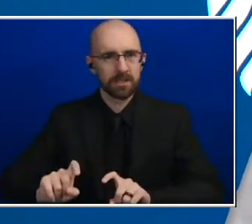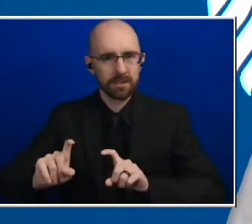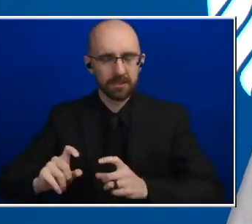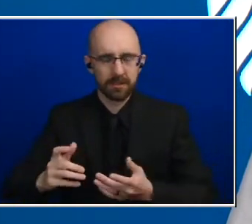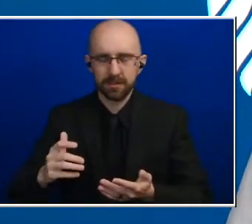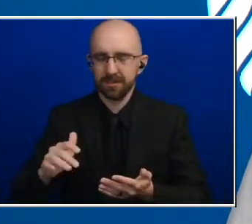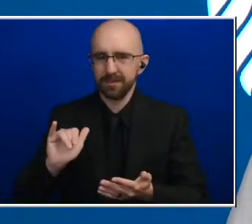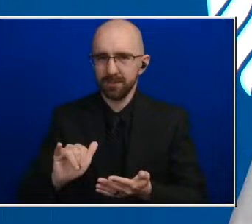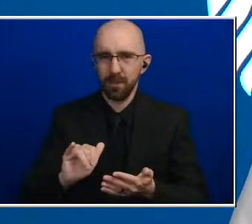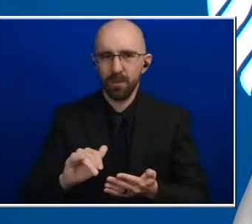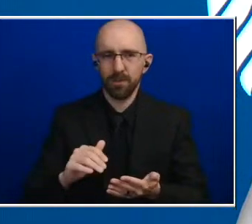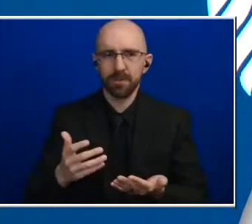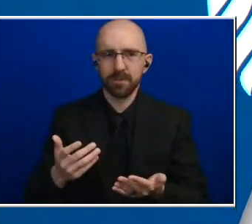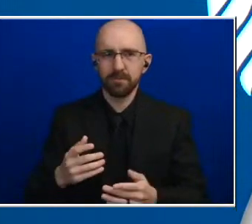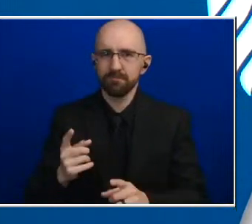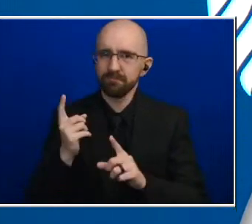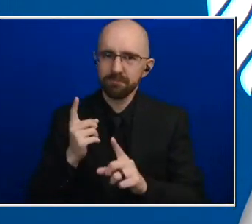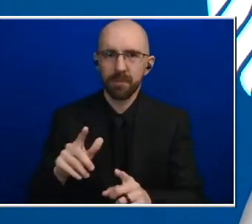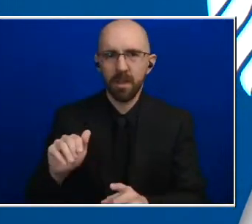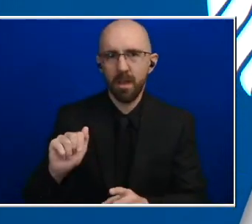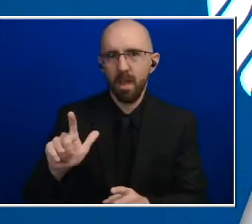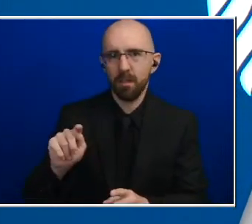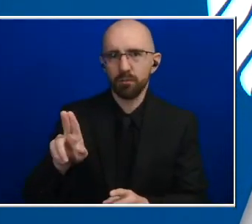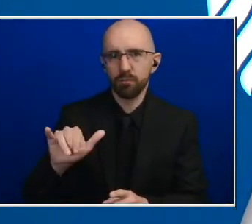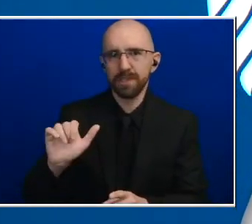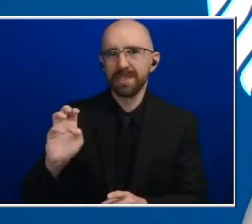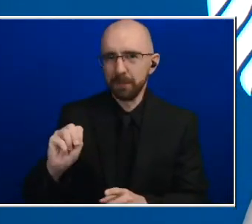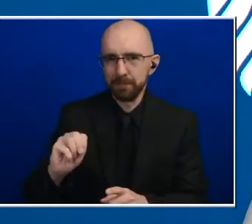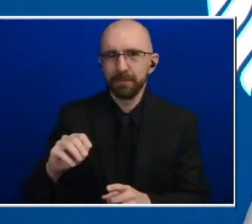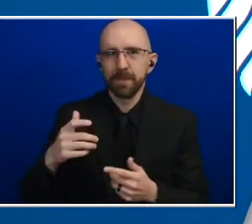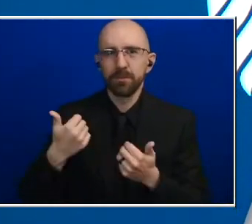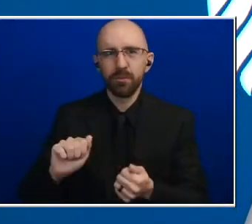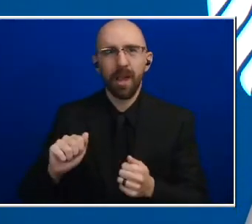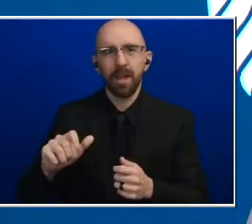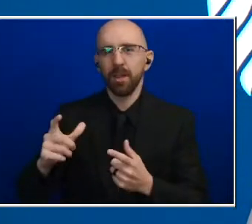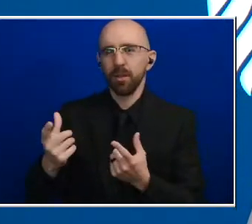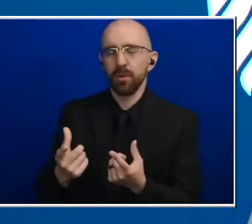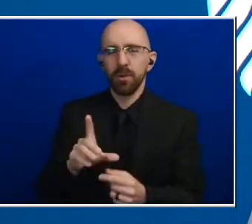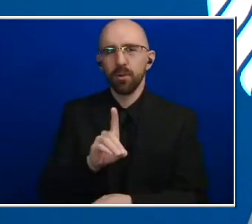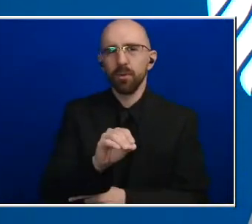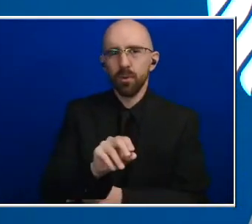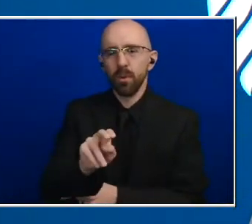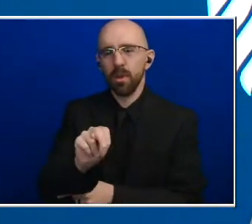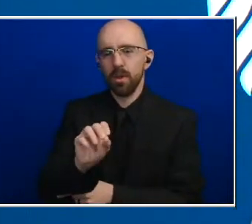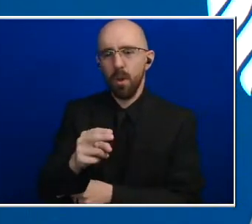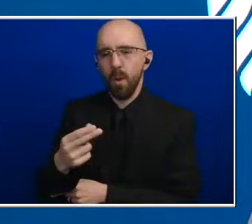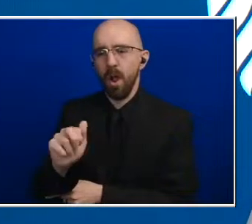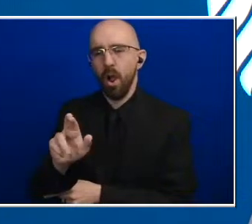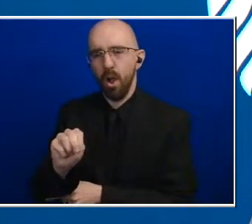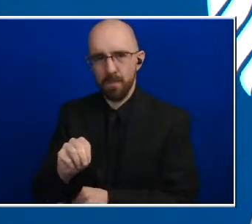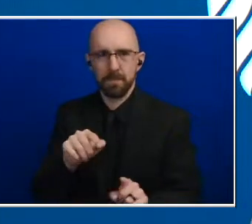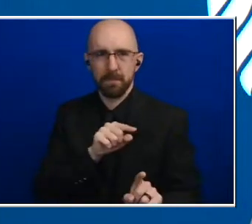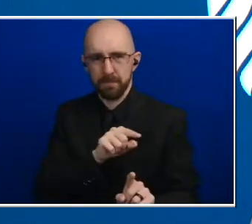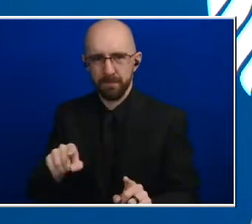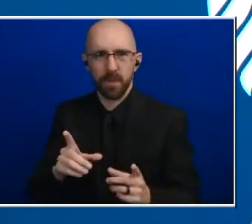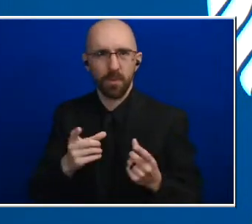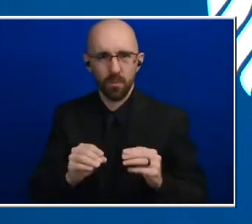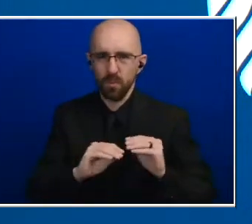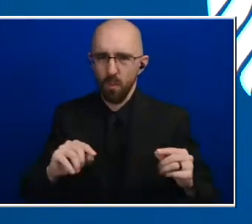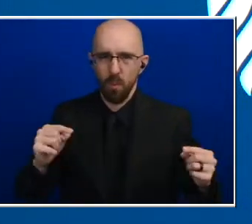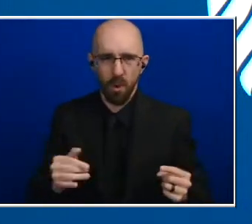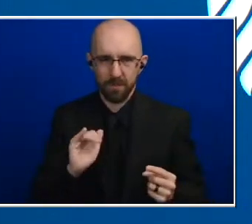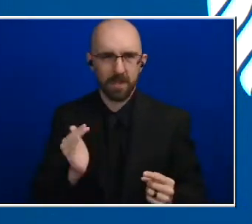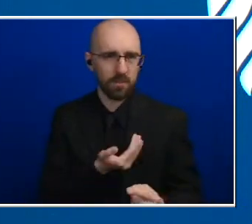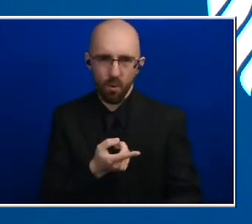altruistic goals of first, do no harm. And we have to continue to say that that is our goal in medicine, is first, do no harm. We know, again, the vaccine is